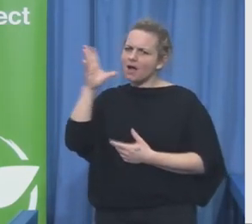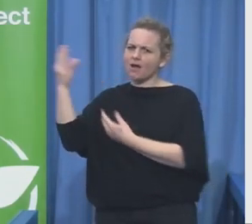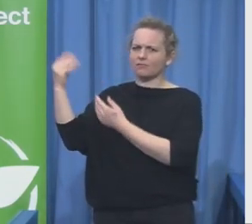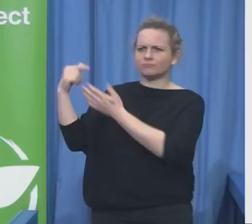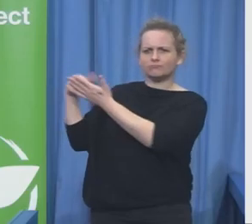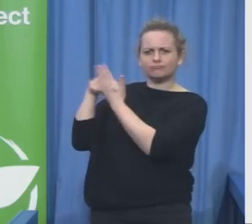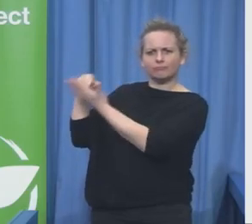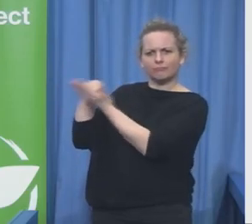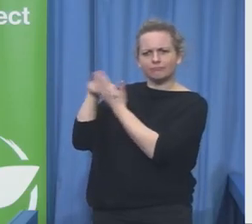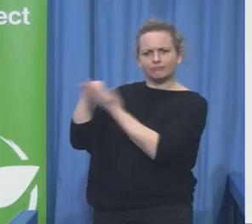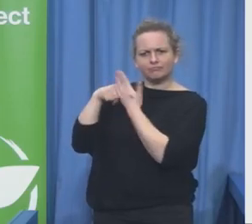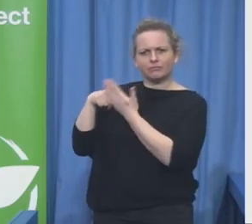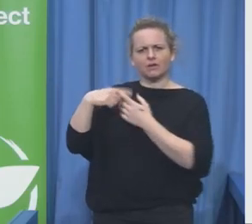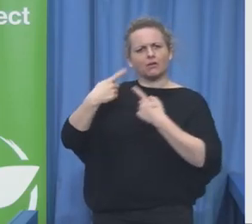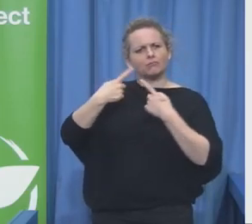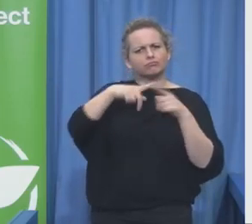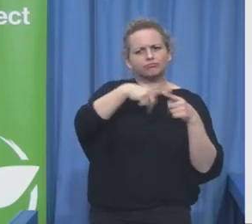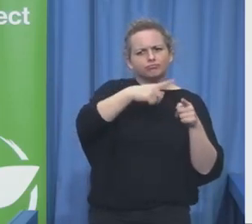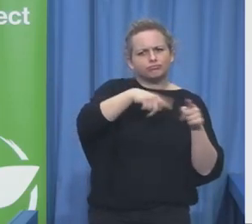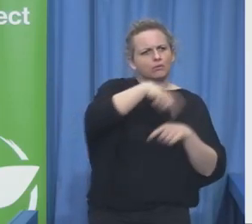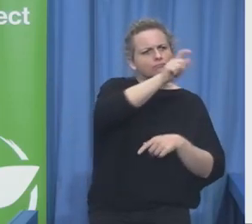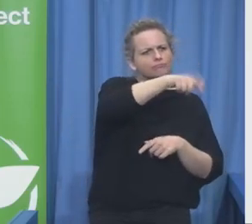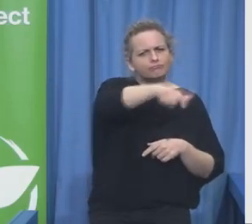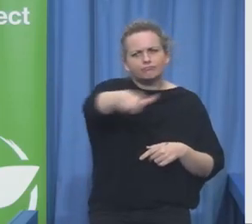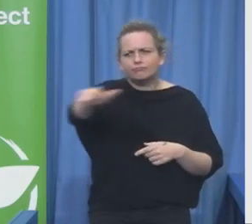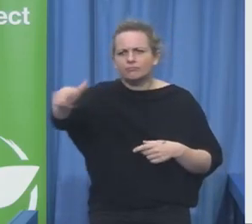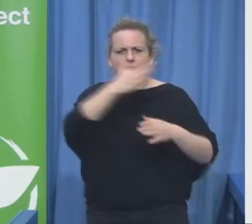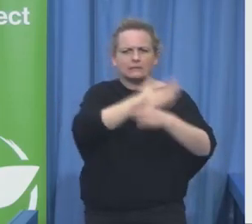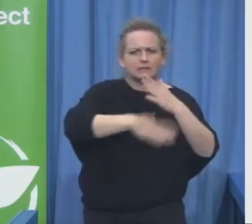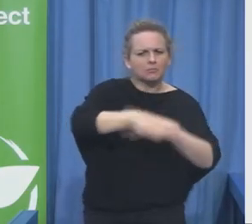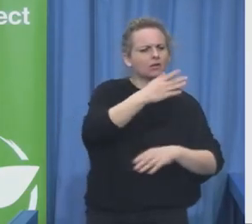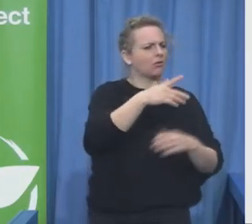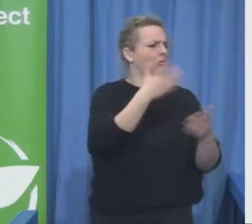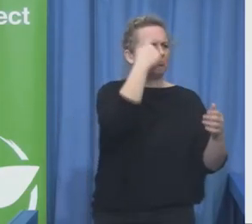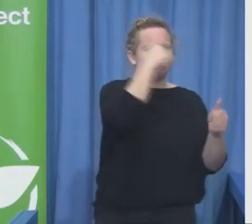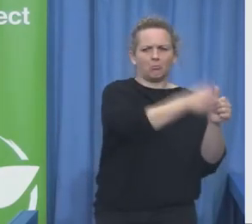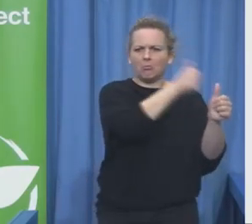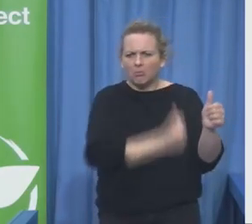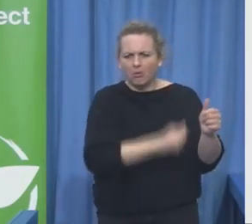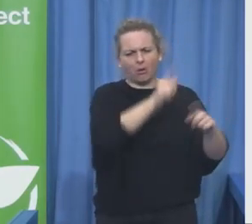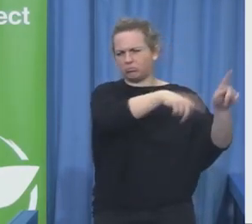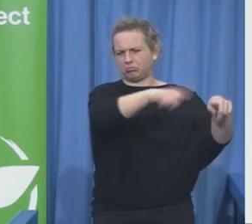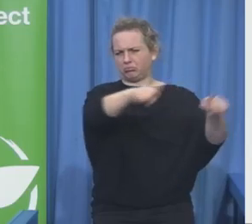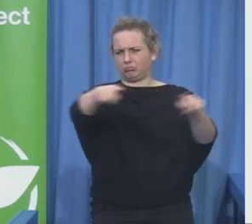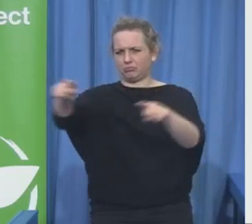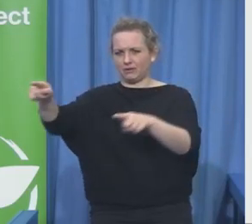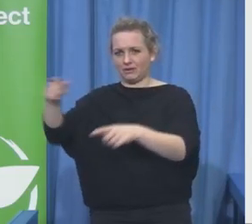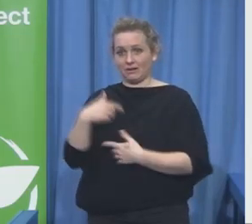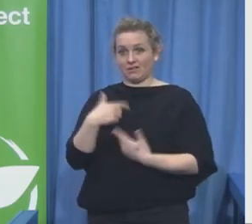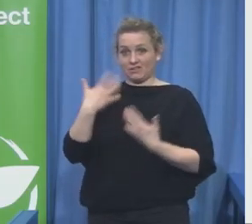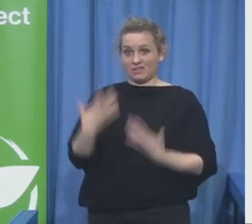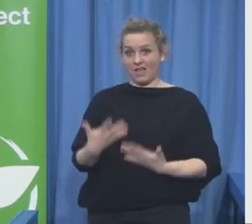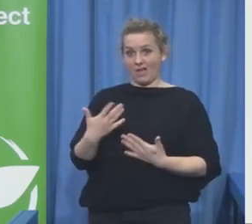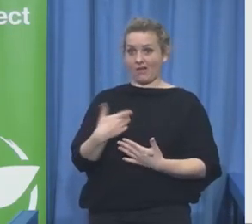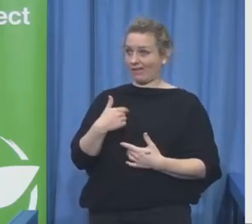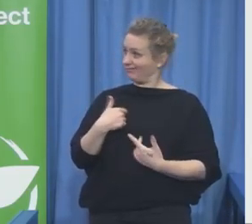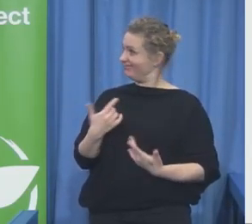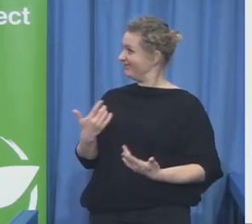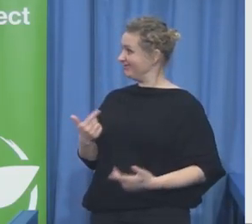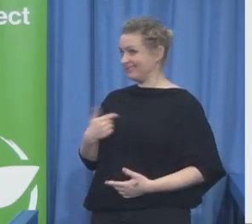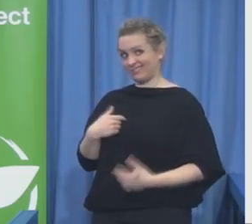last 20 years, I've been working with various assistive technology companies around the world, promoting the use of technology for people with severe